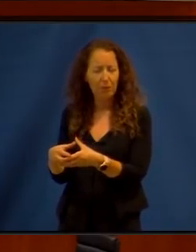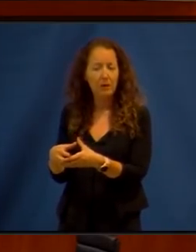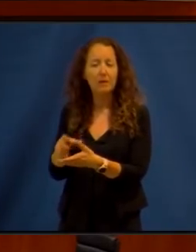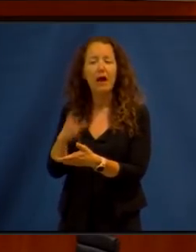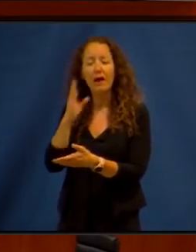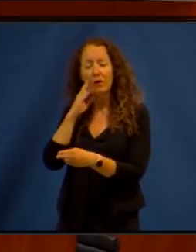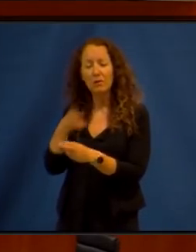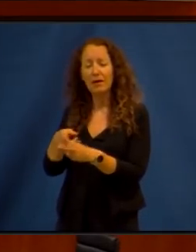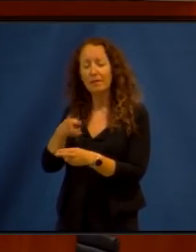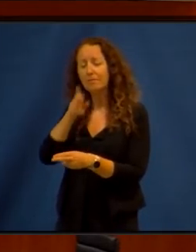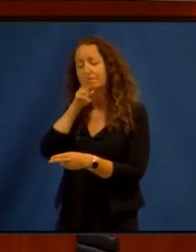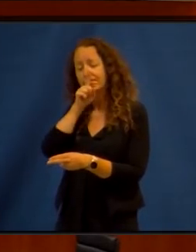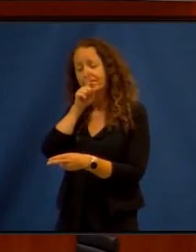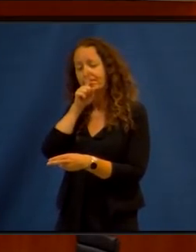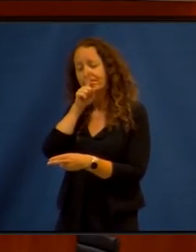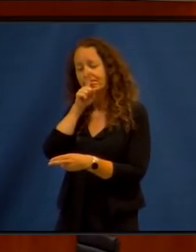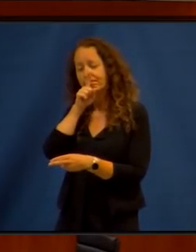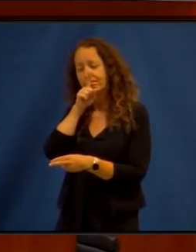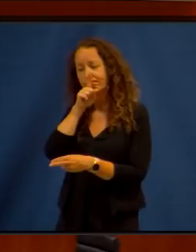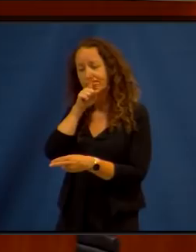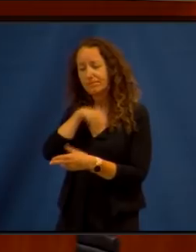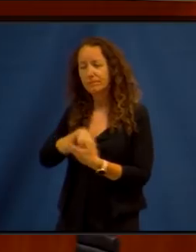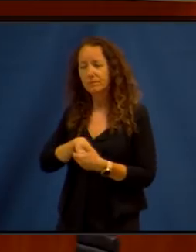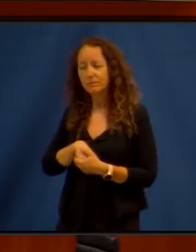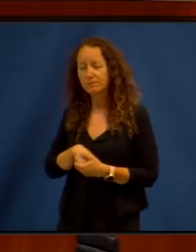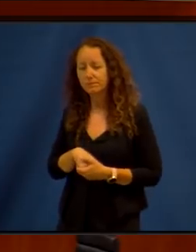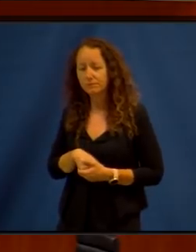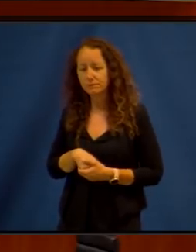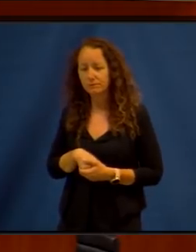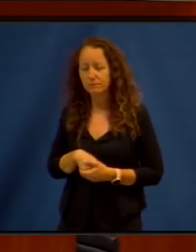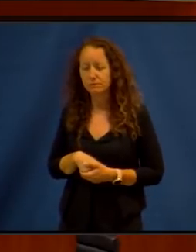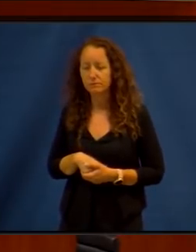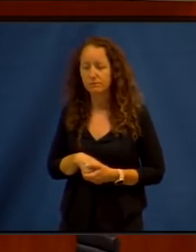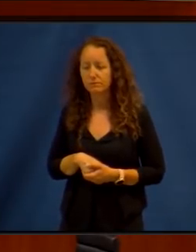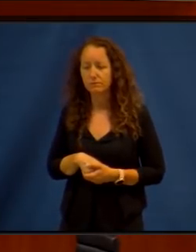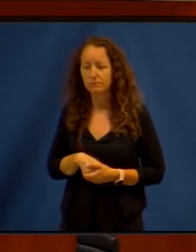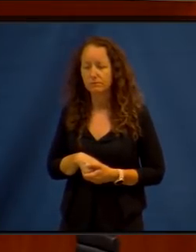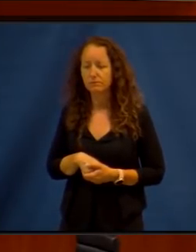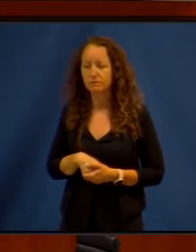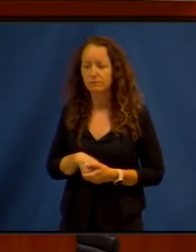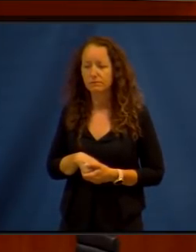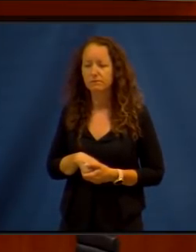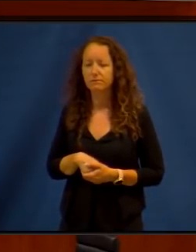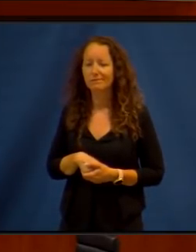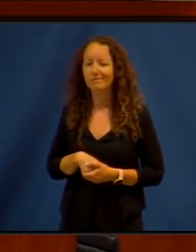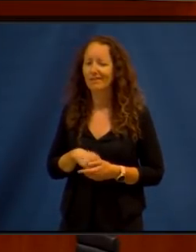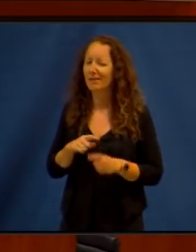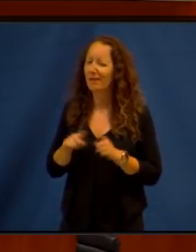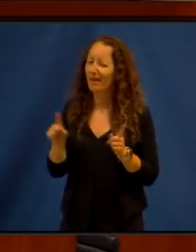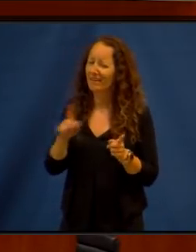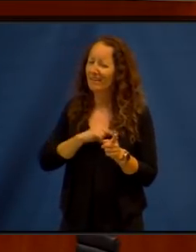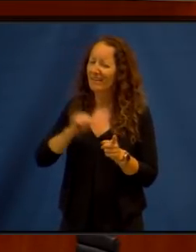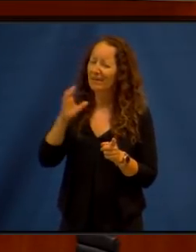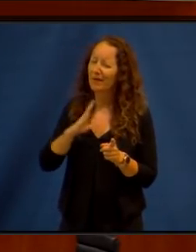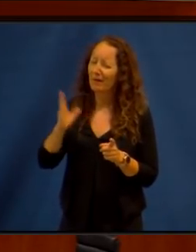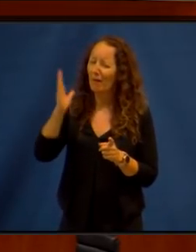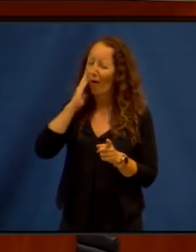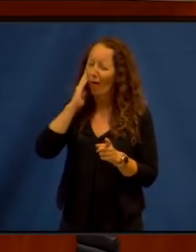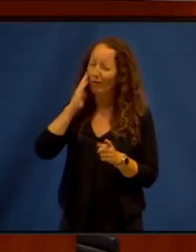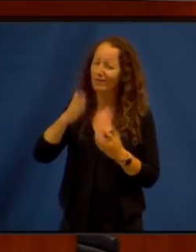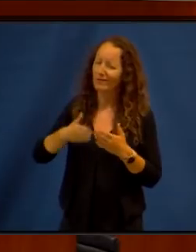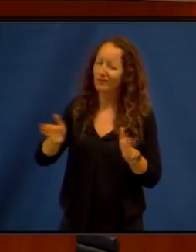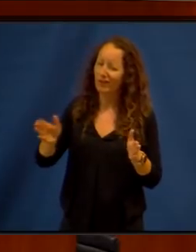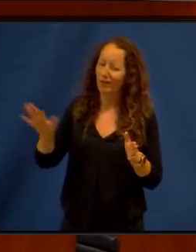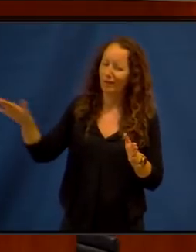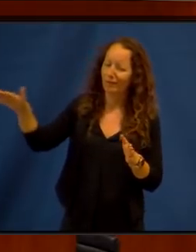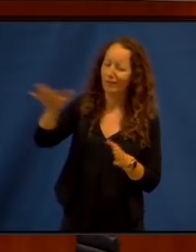is confidential in this instance, it's kind of well known throughout the Kingman community which nursing home